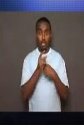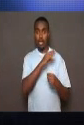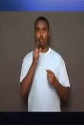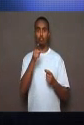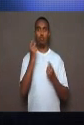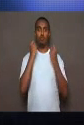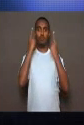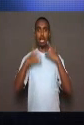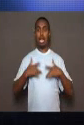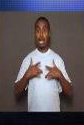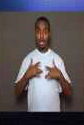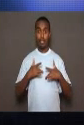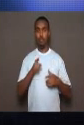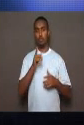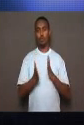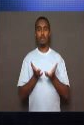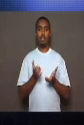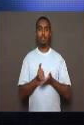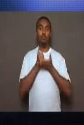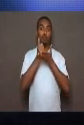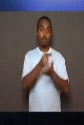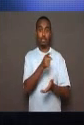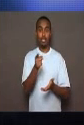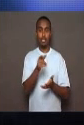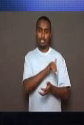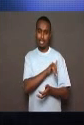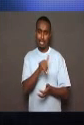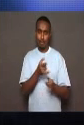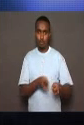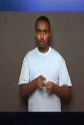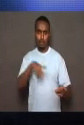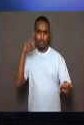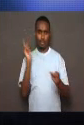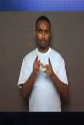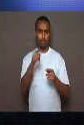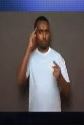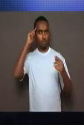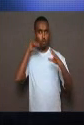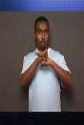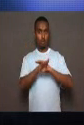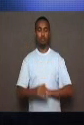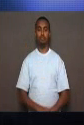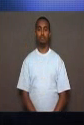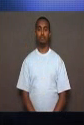your feelings, you will want to help them in the same way to achieve their goals.